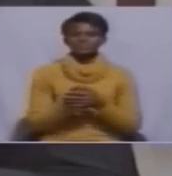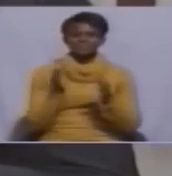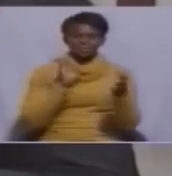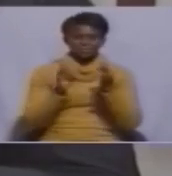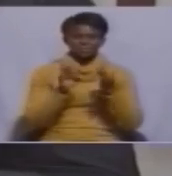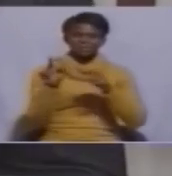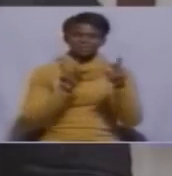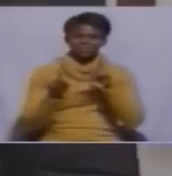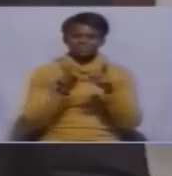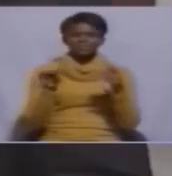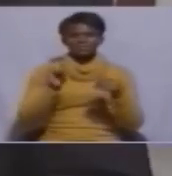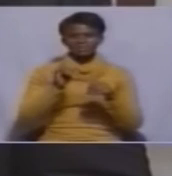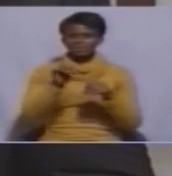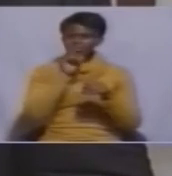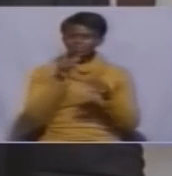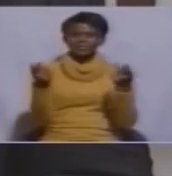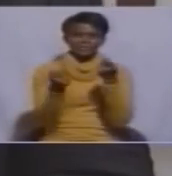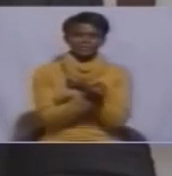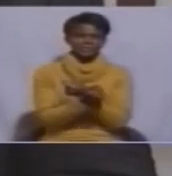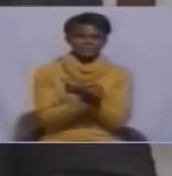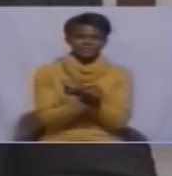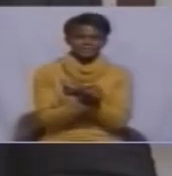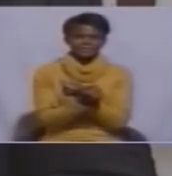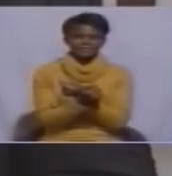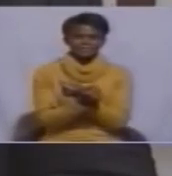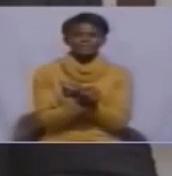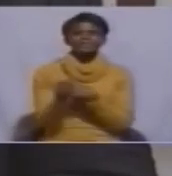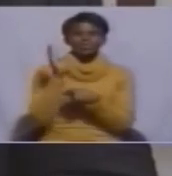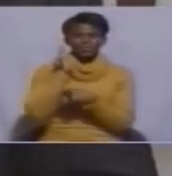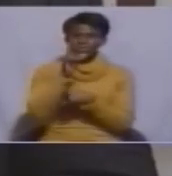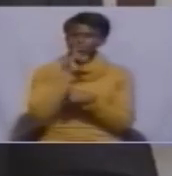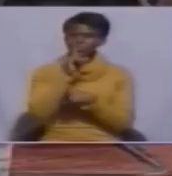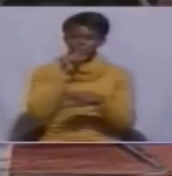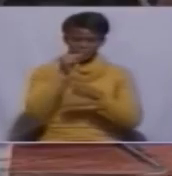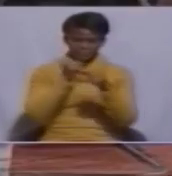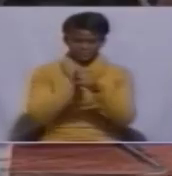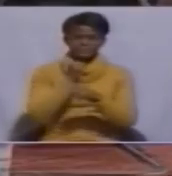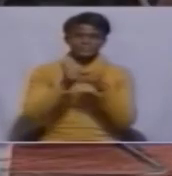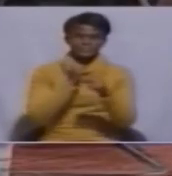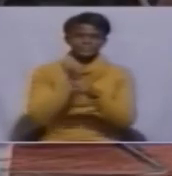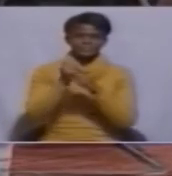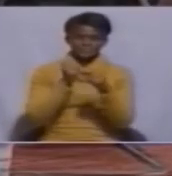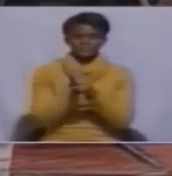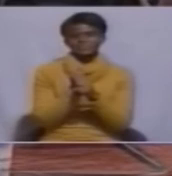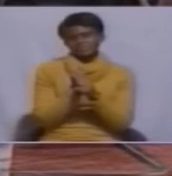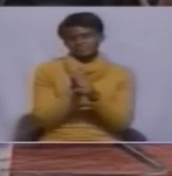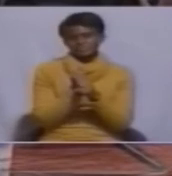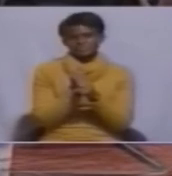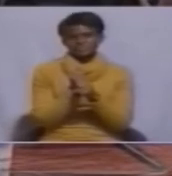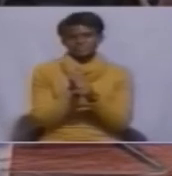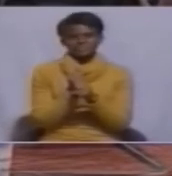If the people feel like there's need to change, they'll have to. You would rather it runs for some years? Well, not necessarily for some years.